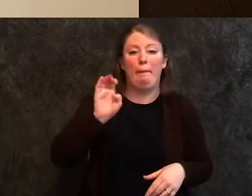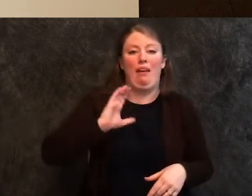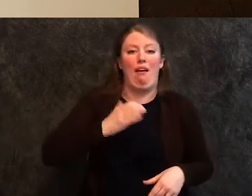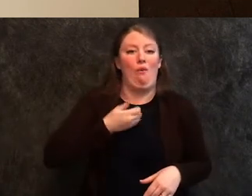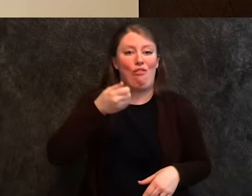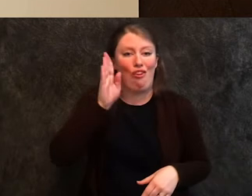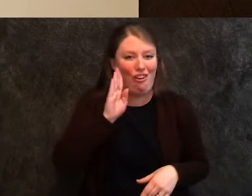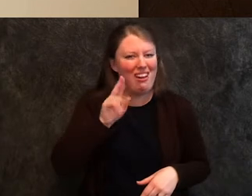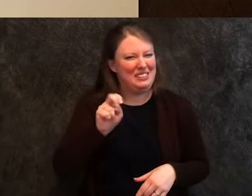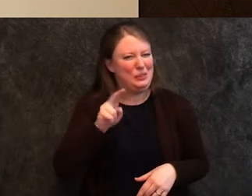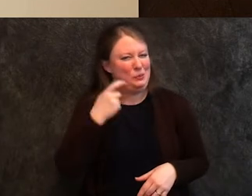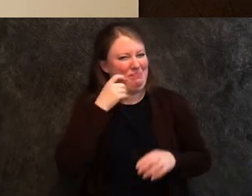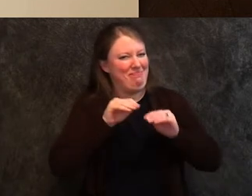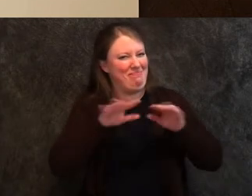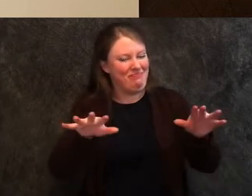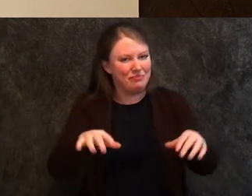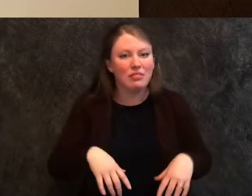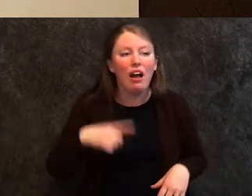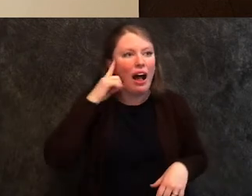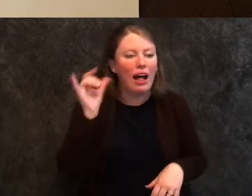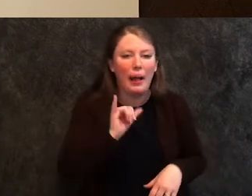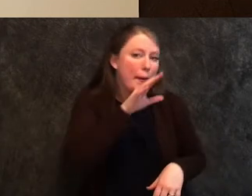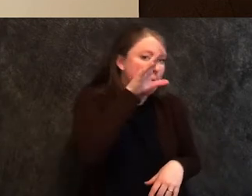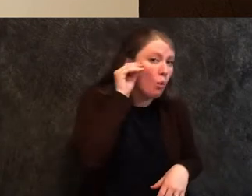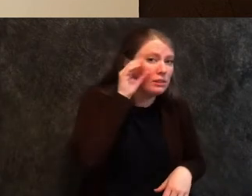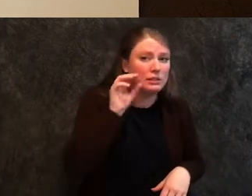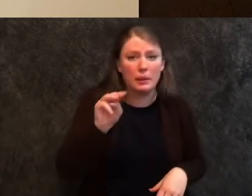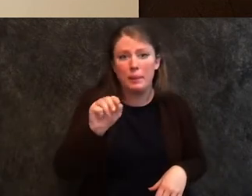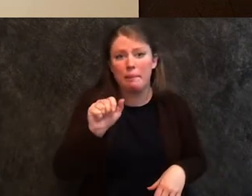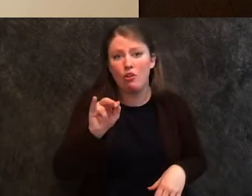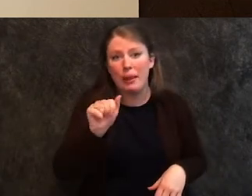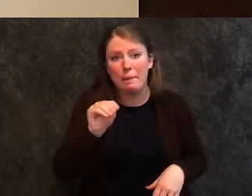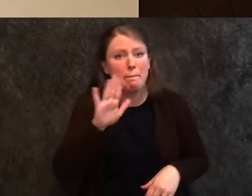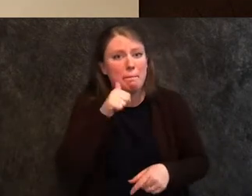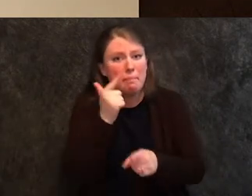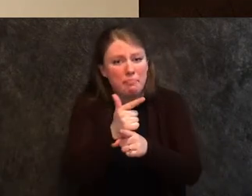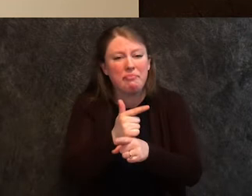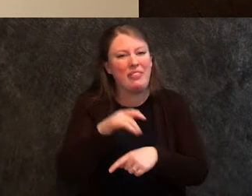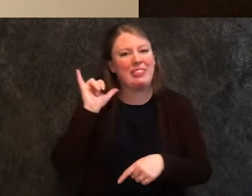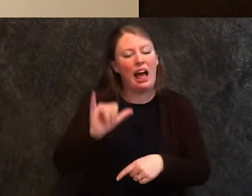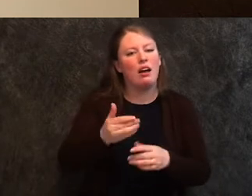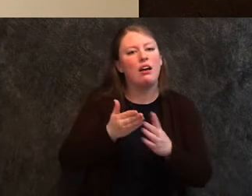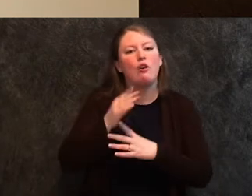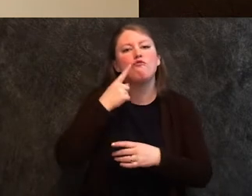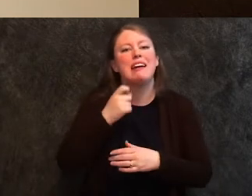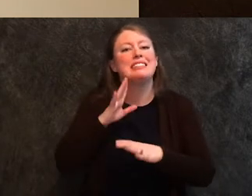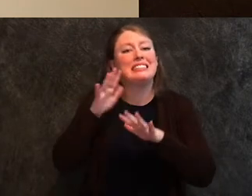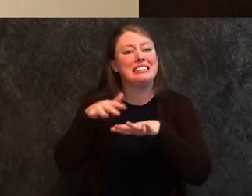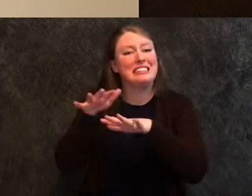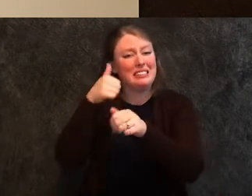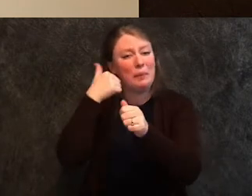Miriam when they got through the Red Sea, and you might remember that. And I just wanted to read a little bit of this song of Miriam, and it